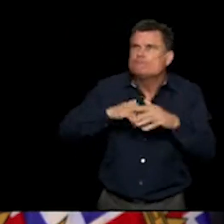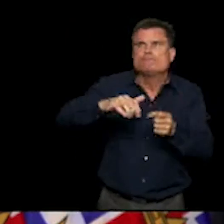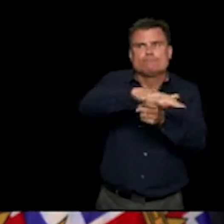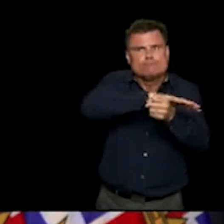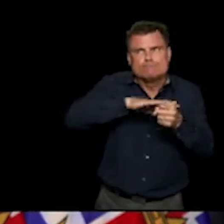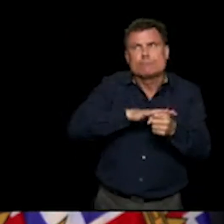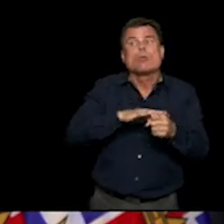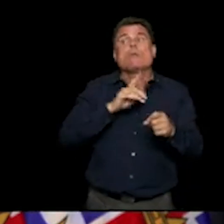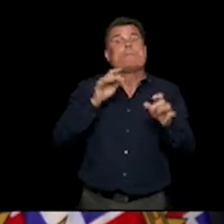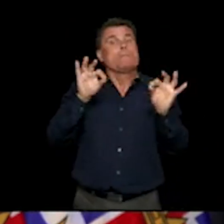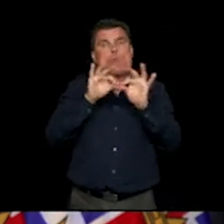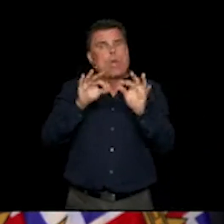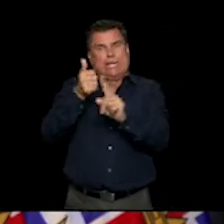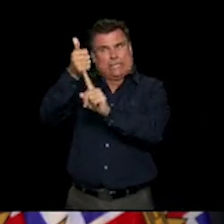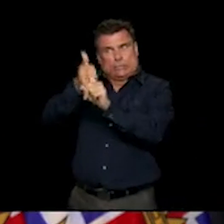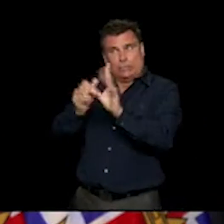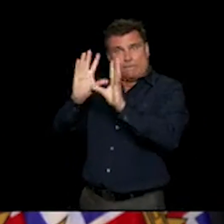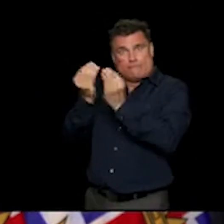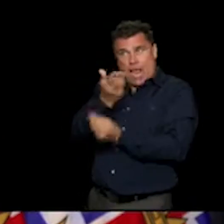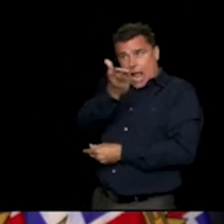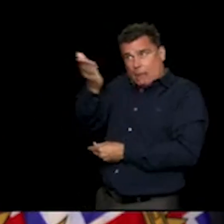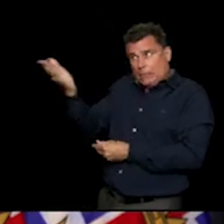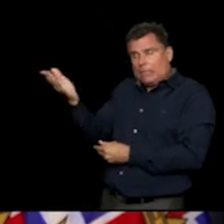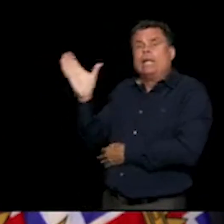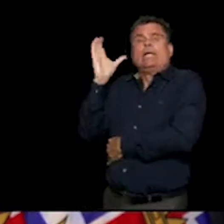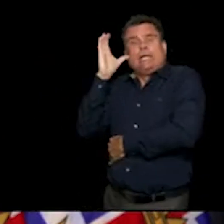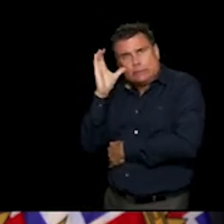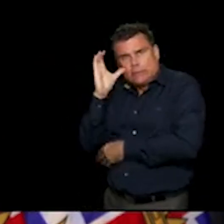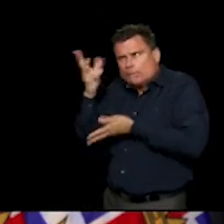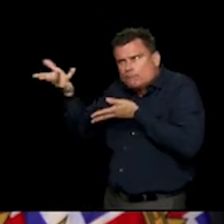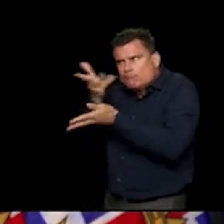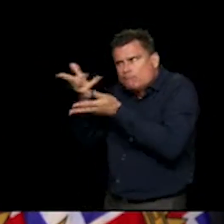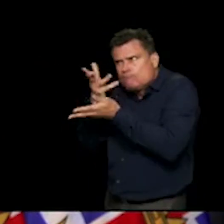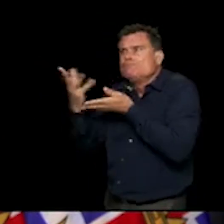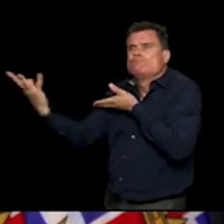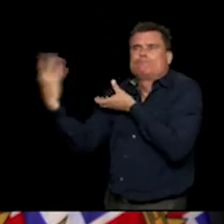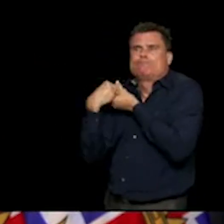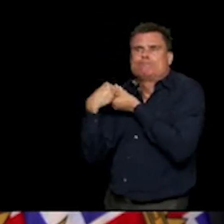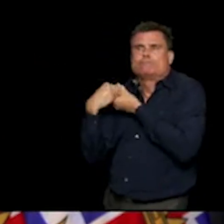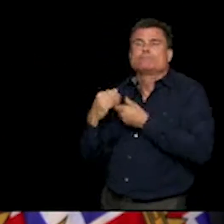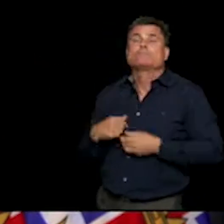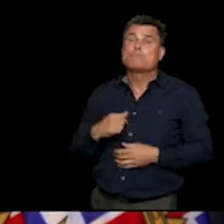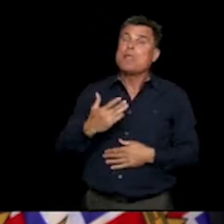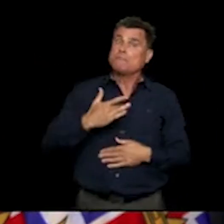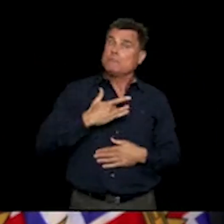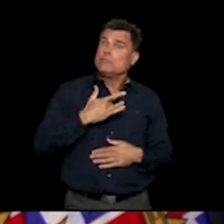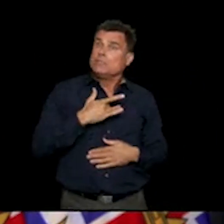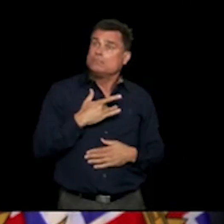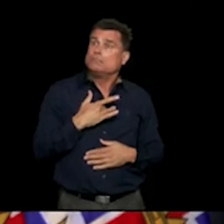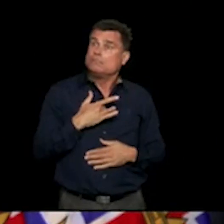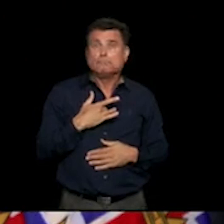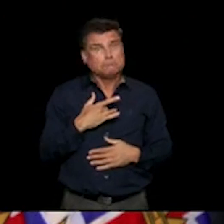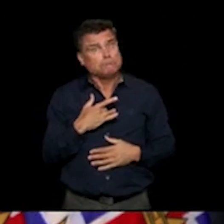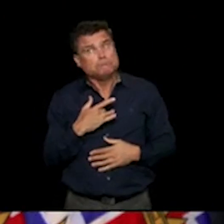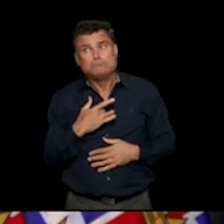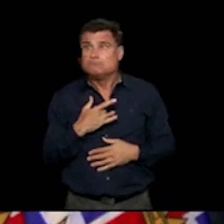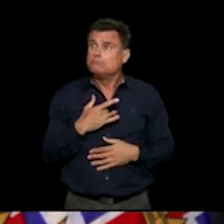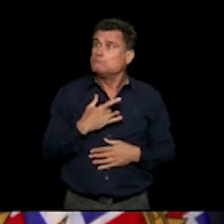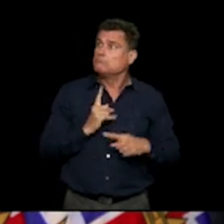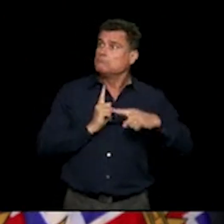being made by different families based on their circumstances. So, I think it's encouraging to see that a number of